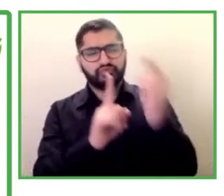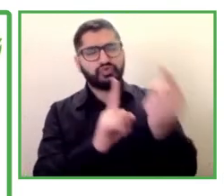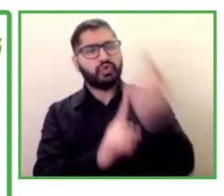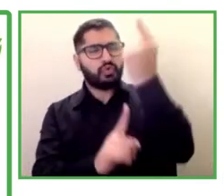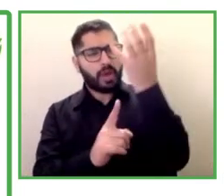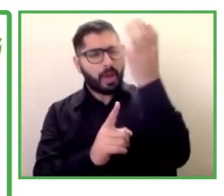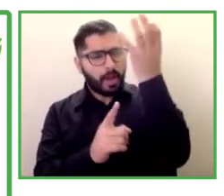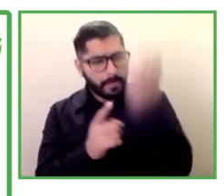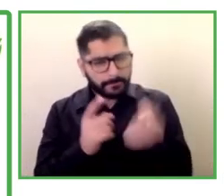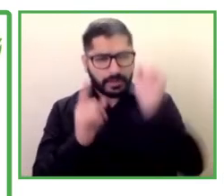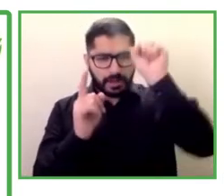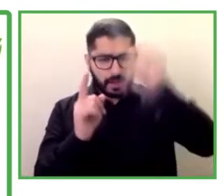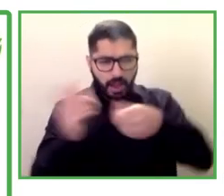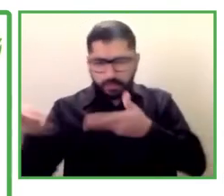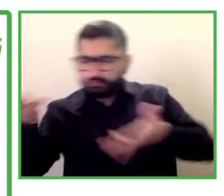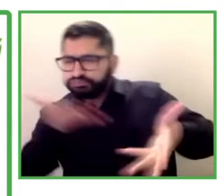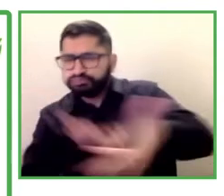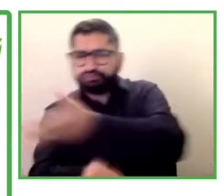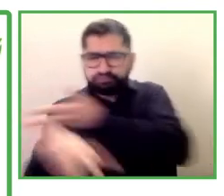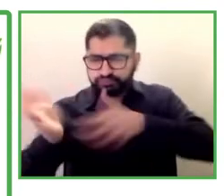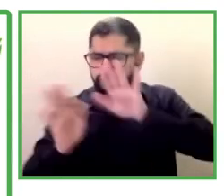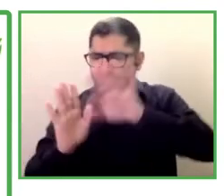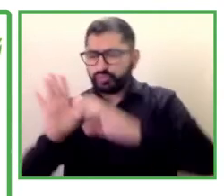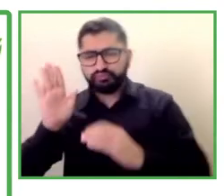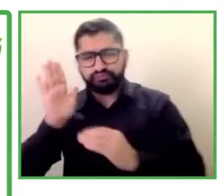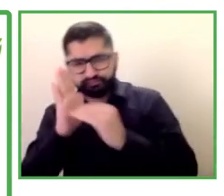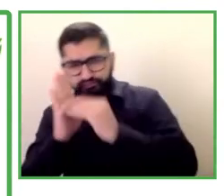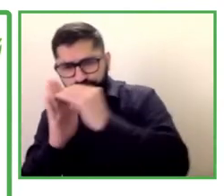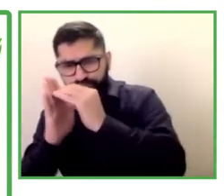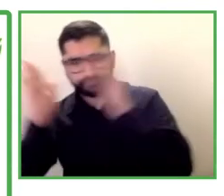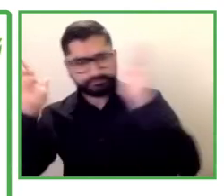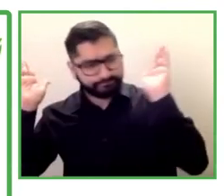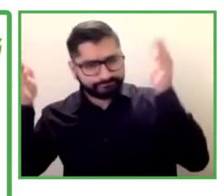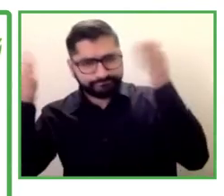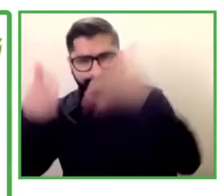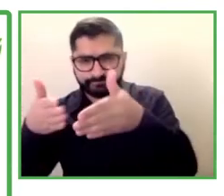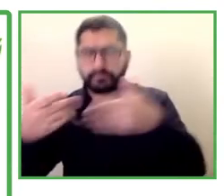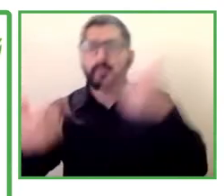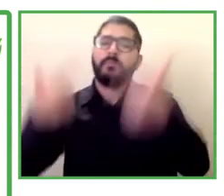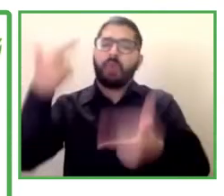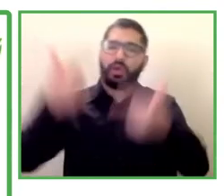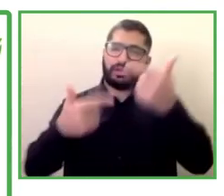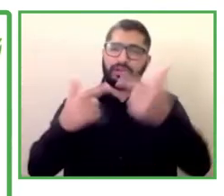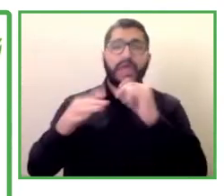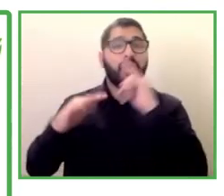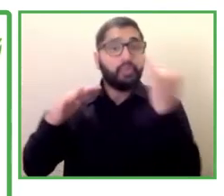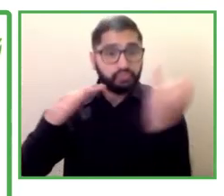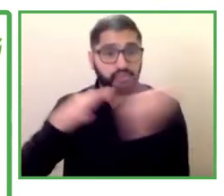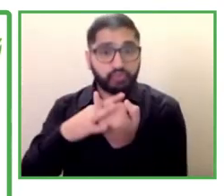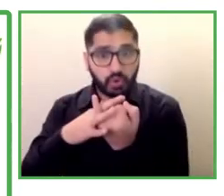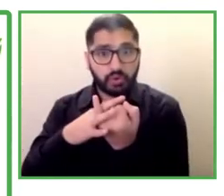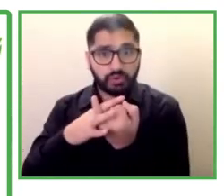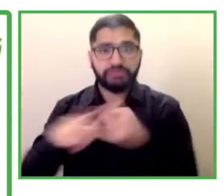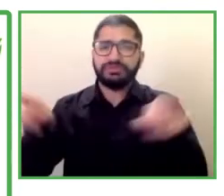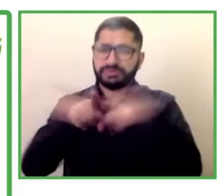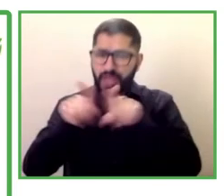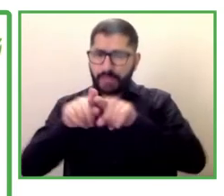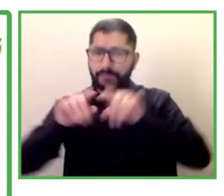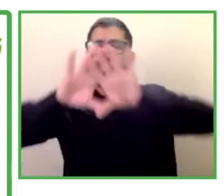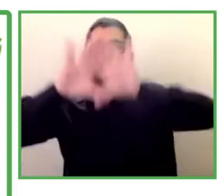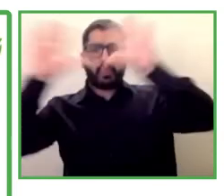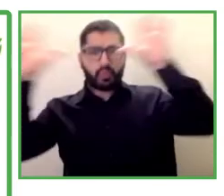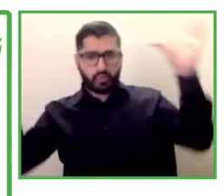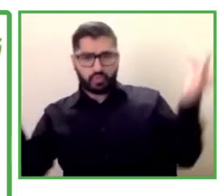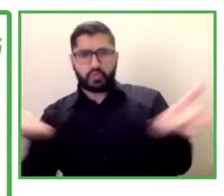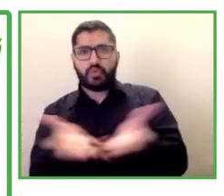policy. This SEED model is responsive and flexible, which lends